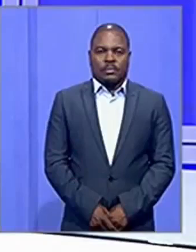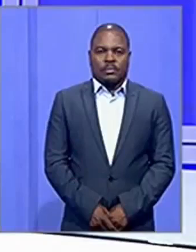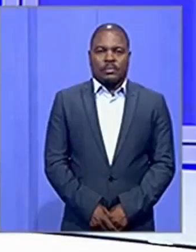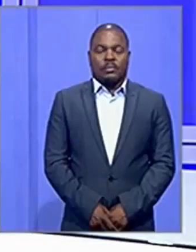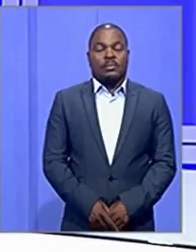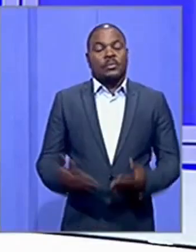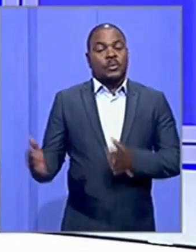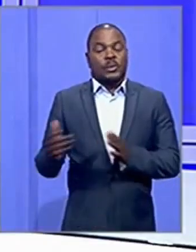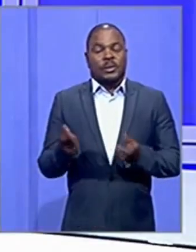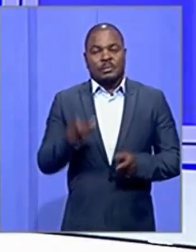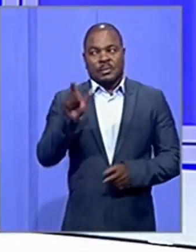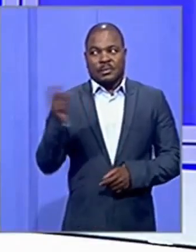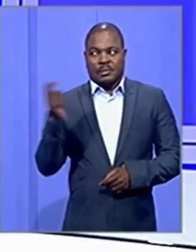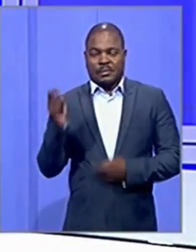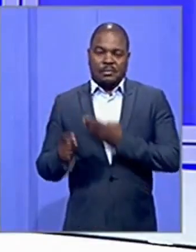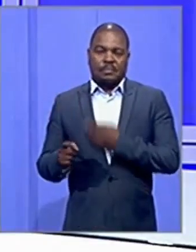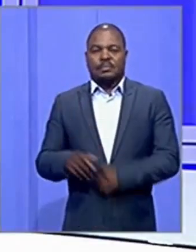Bili bibia latela mohi.